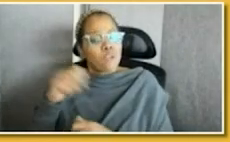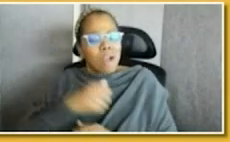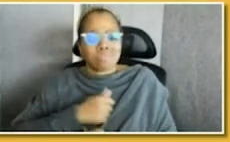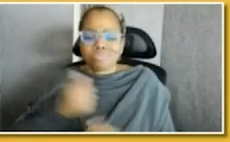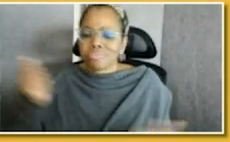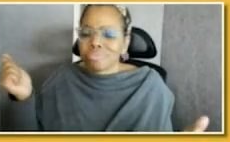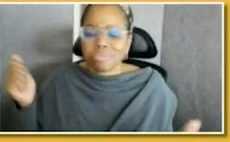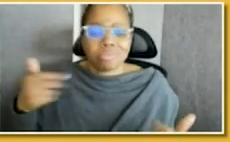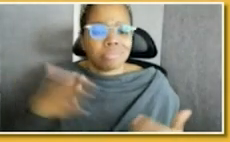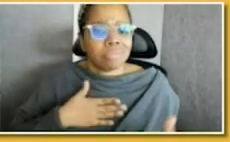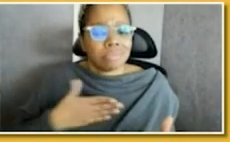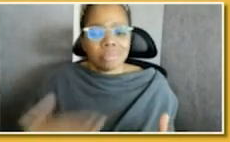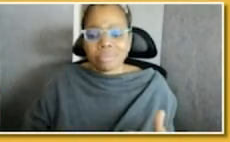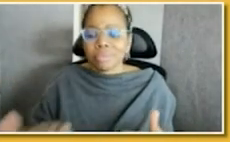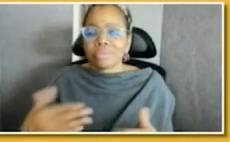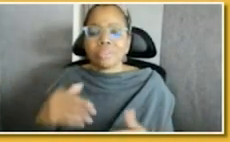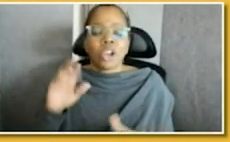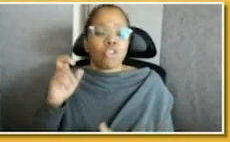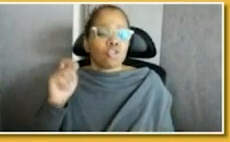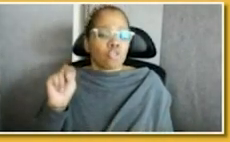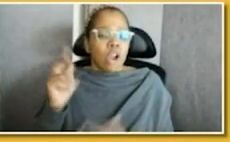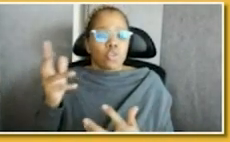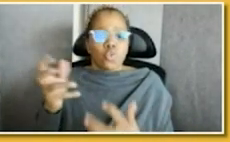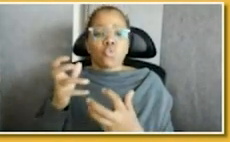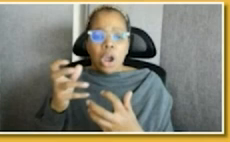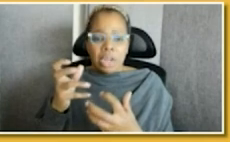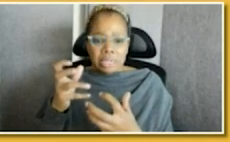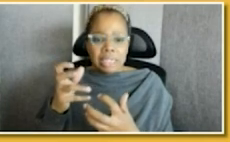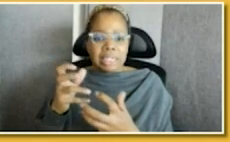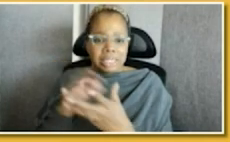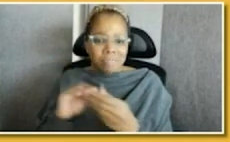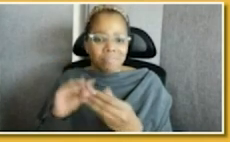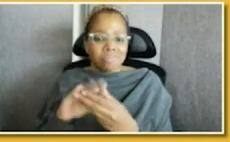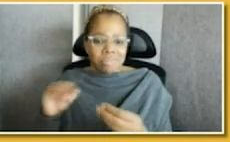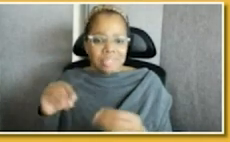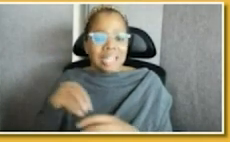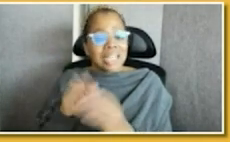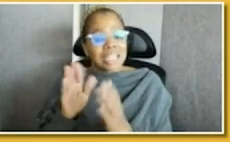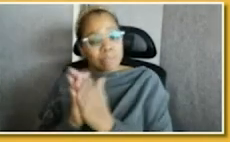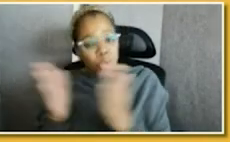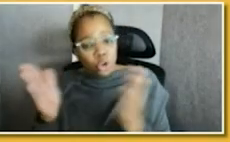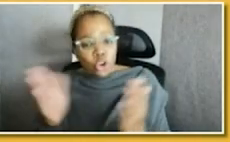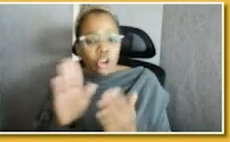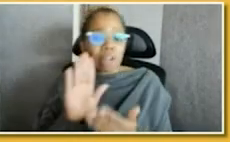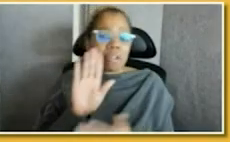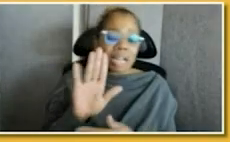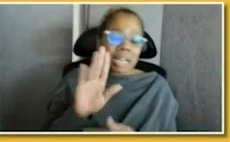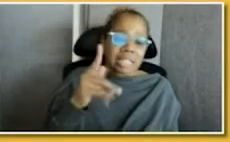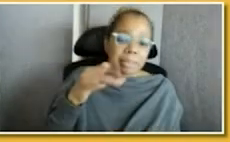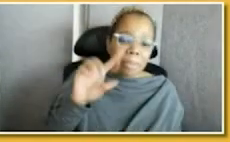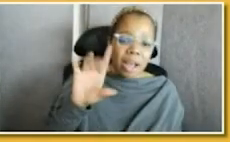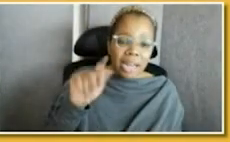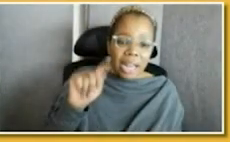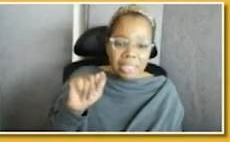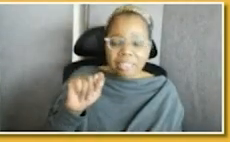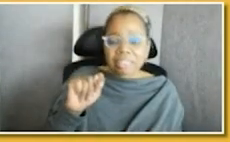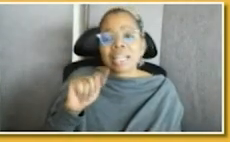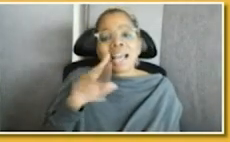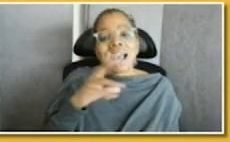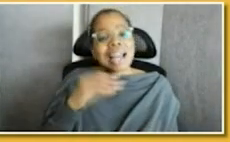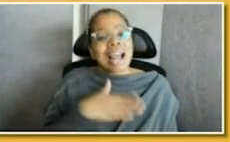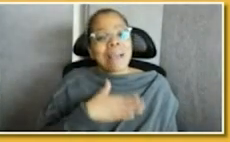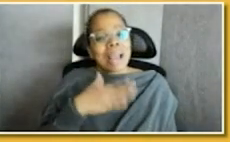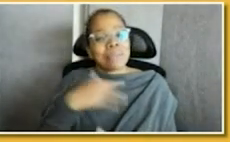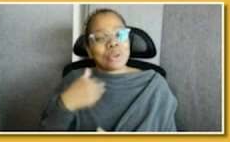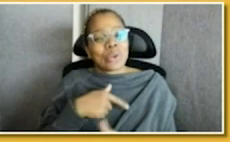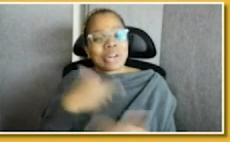Ron, you know, wanted to tell the postal story in his books, in his podcast, and to me. And I'm just glad that we're here at the end of the day